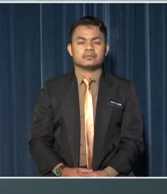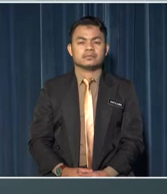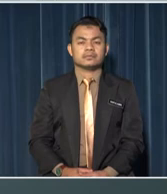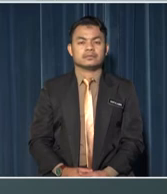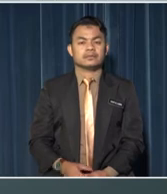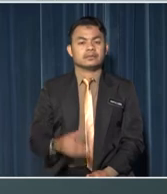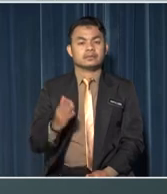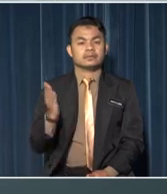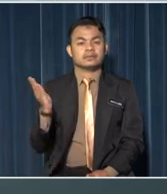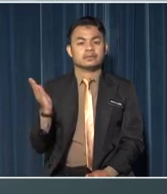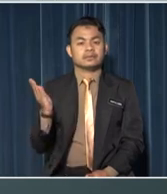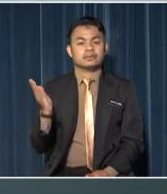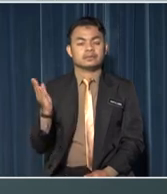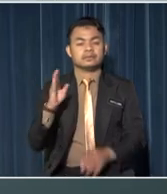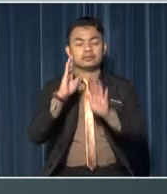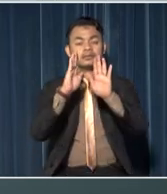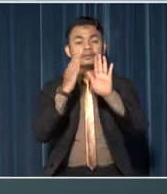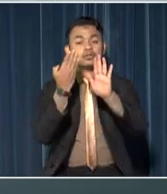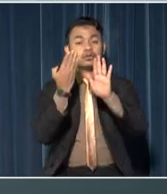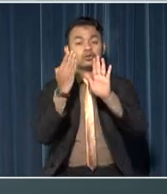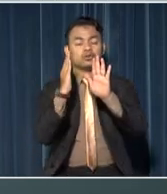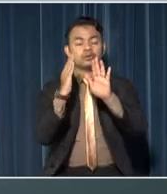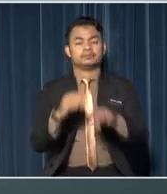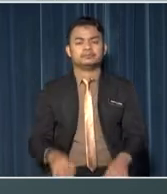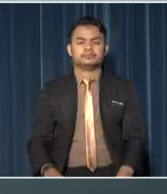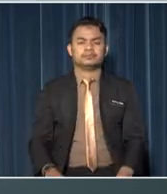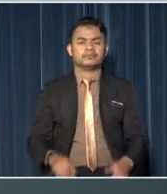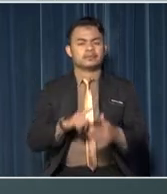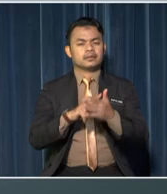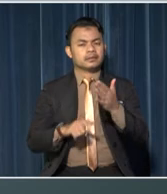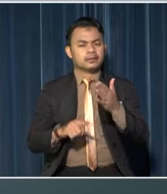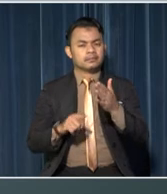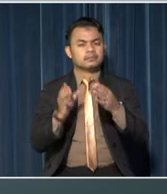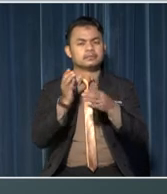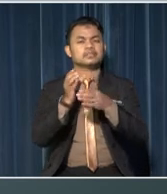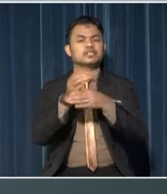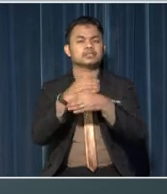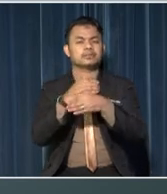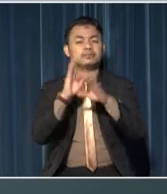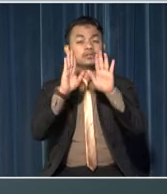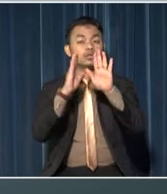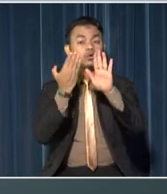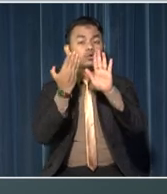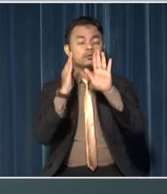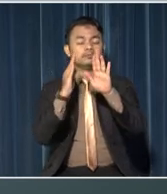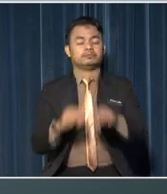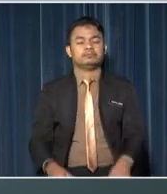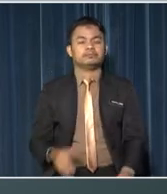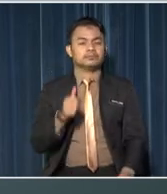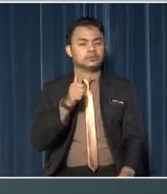This is a door. What is the shape of a door?